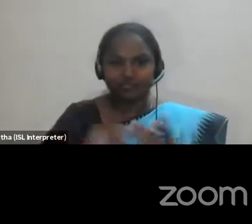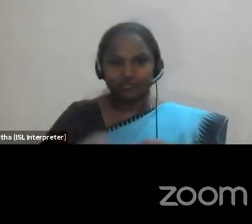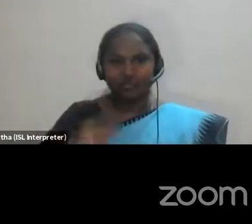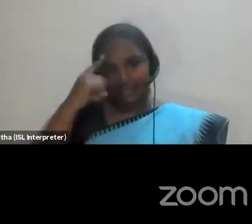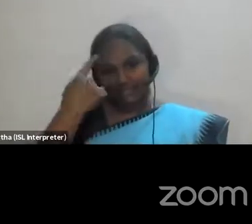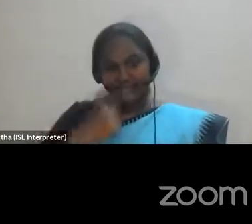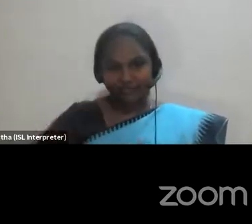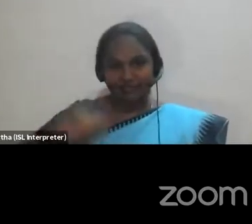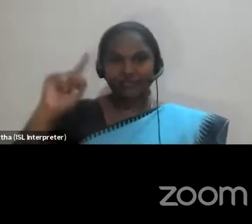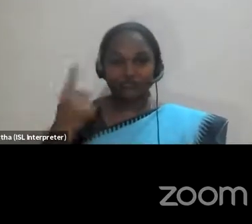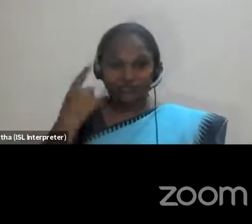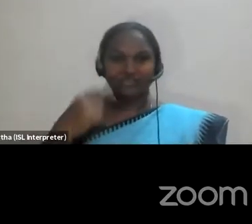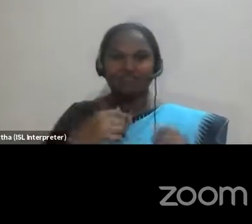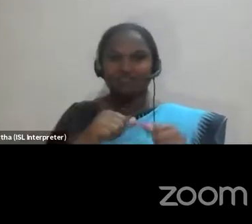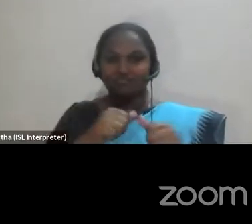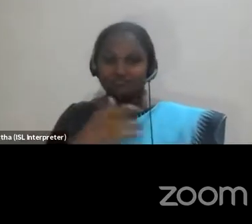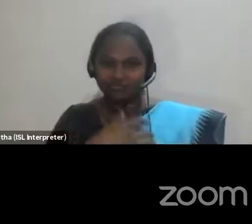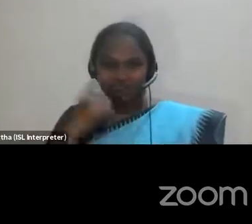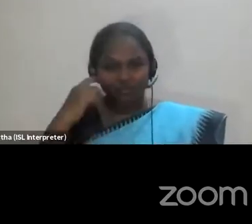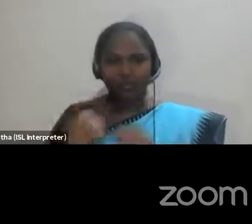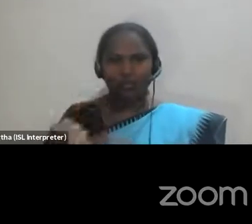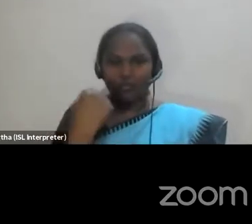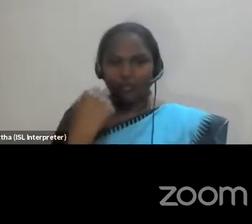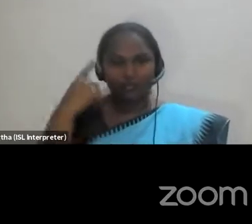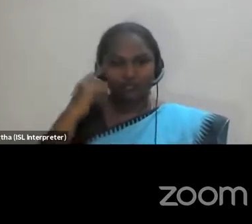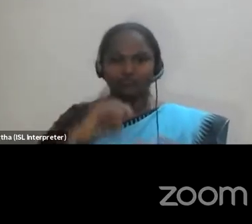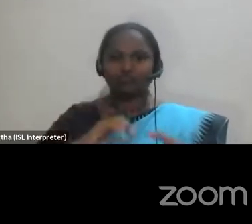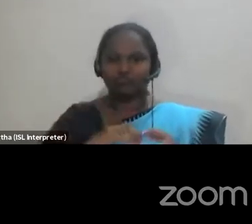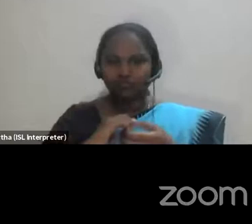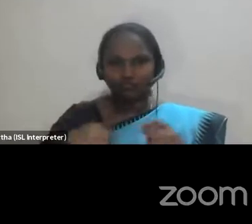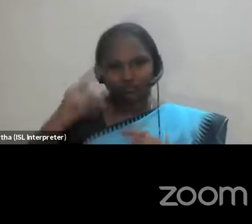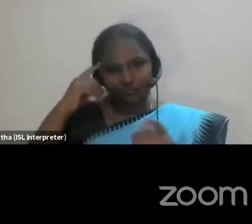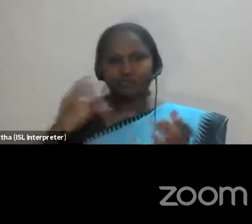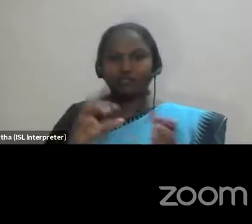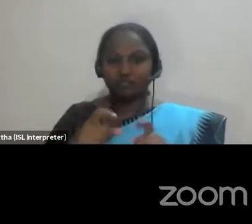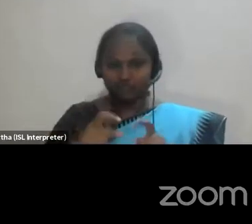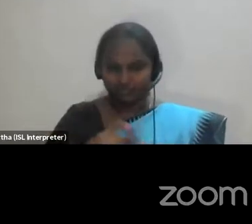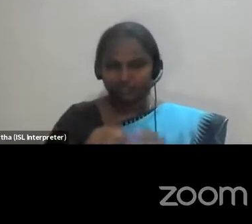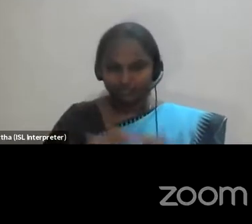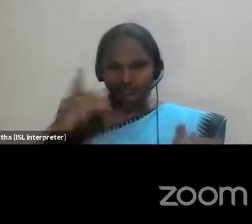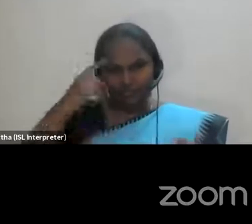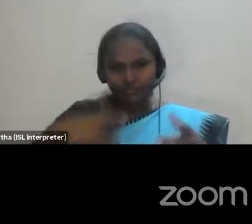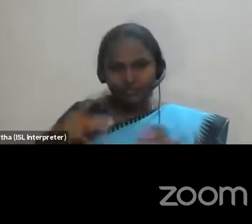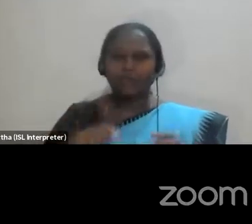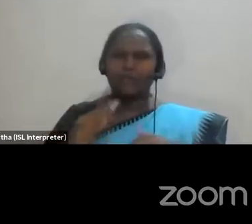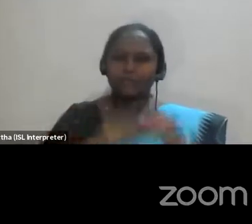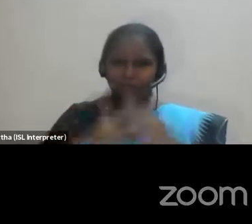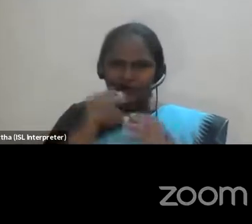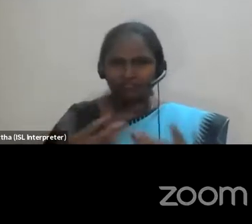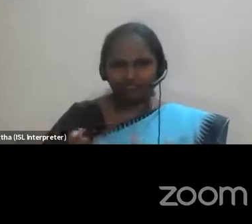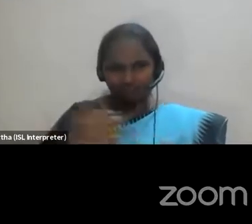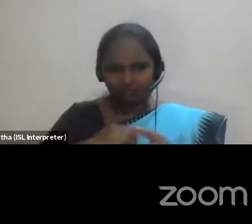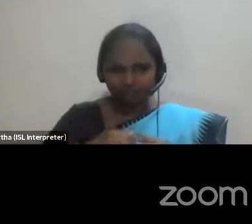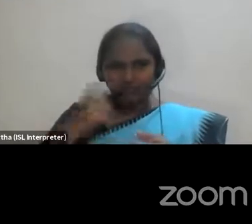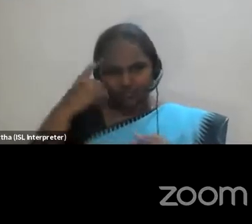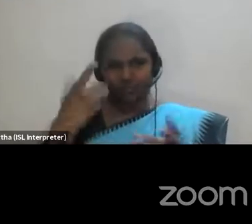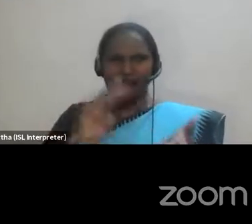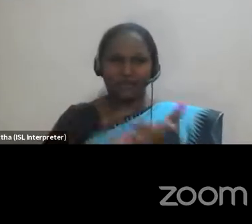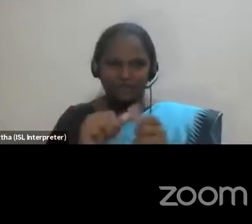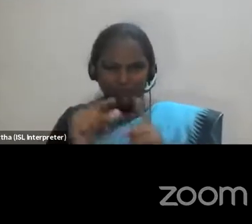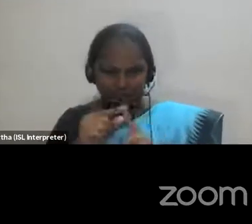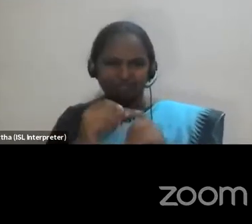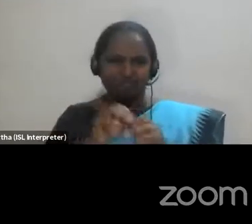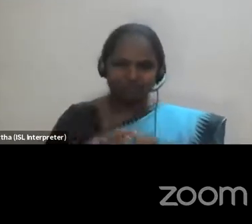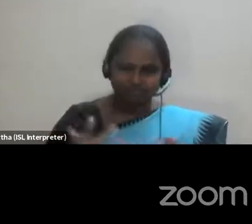India's first artificial intelligence powered conversational digital persona that's been built as a collaboration between MAP and